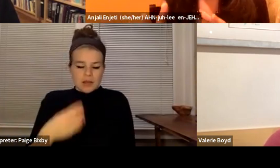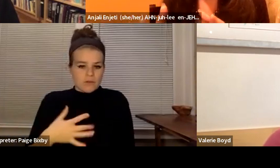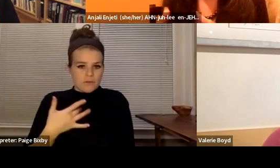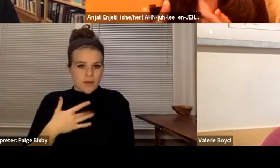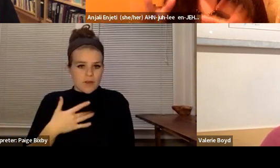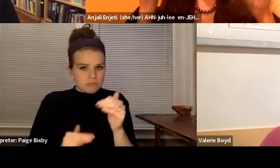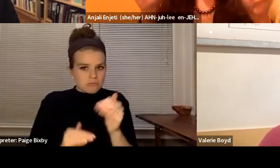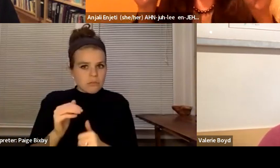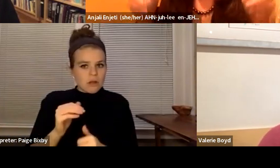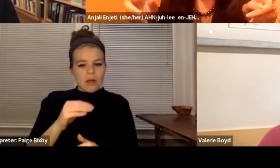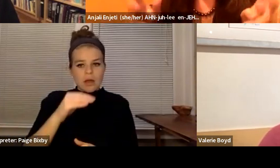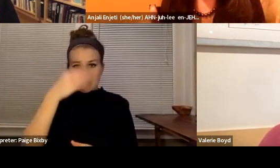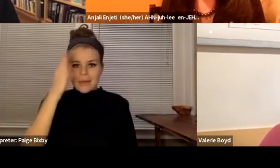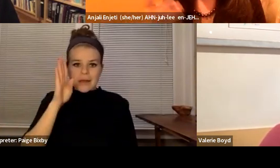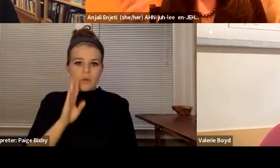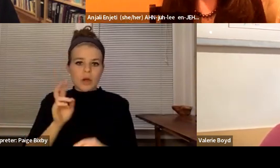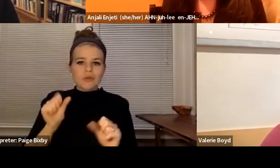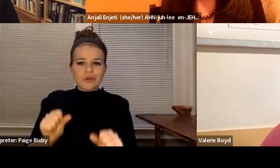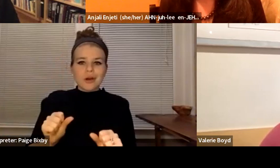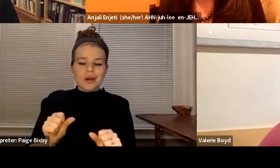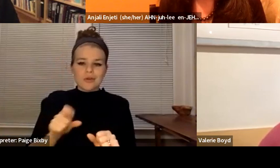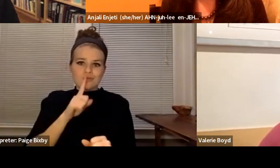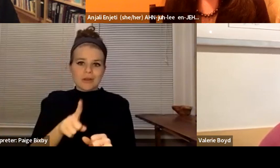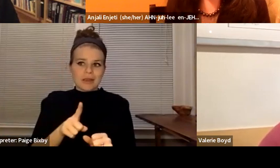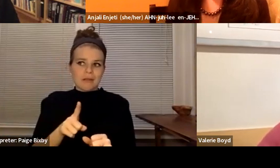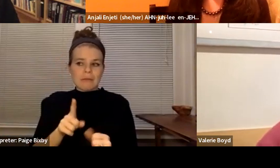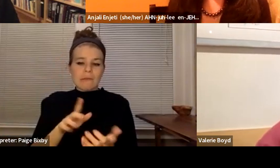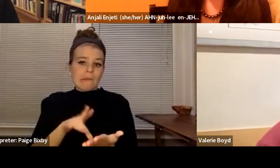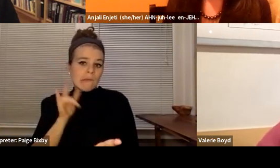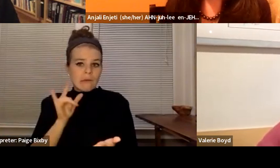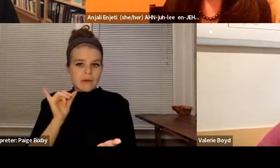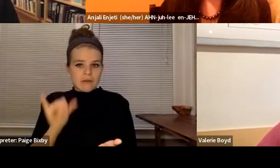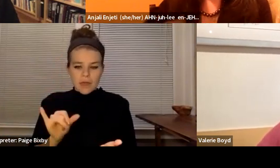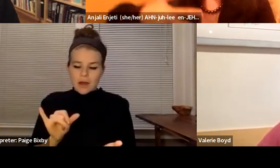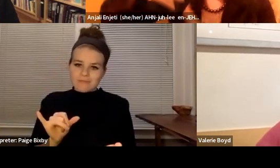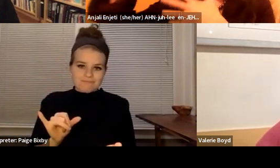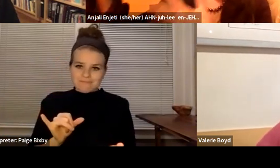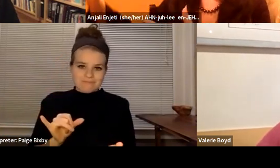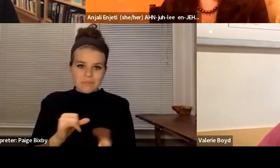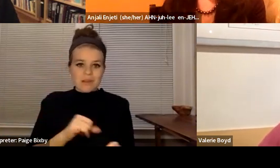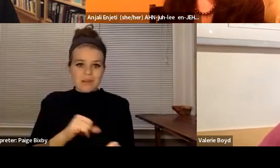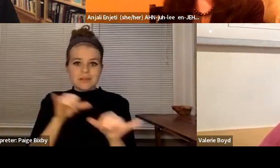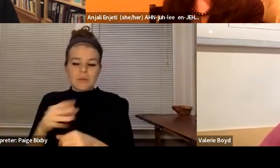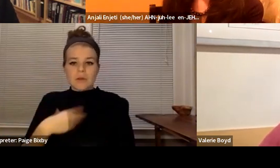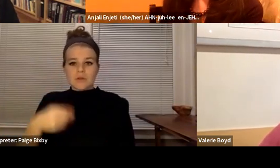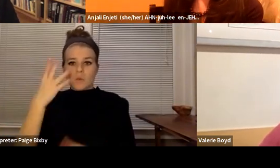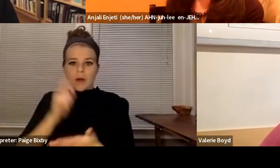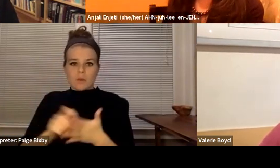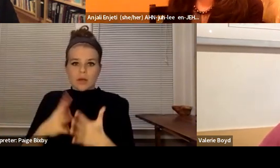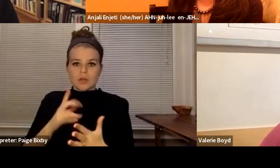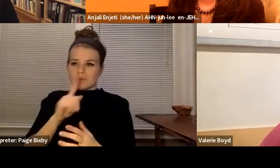Brown writers could get away with it to the degree that white writers are always exalted for.